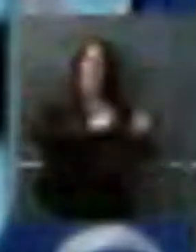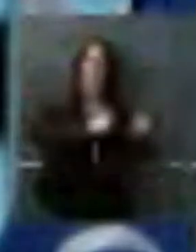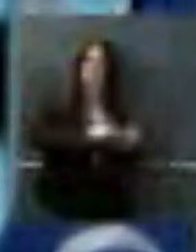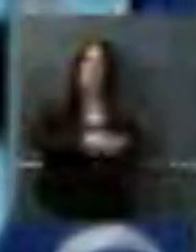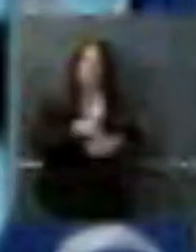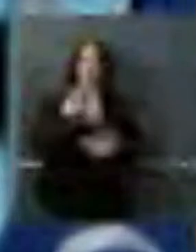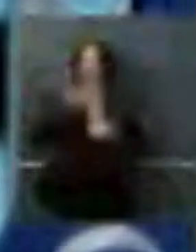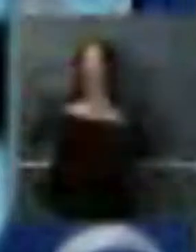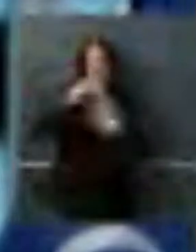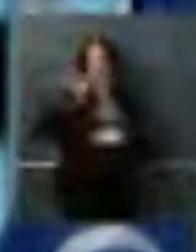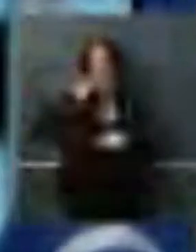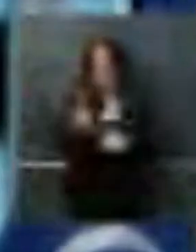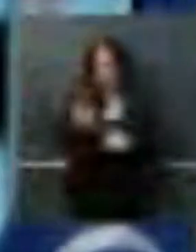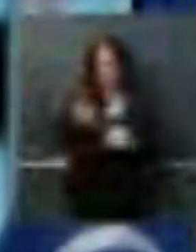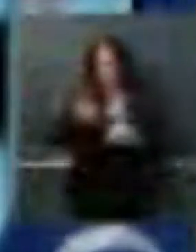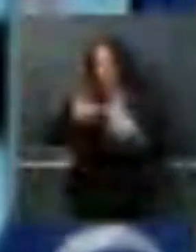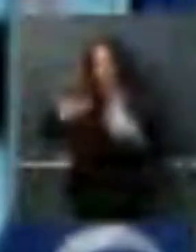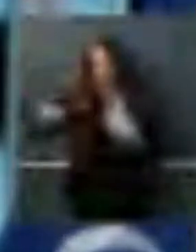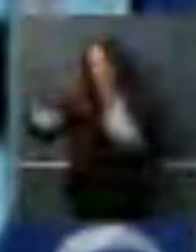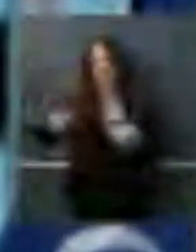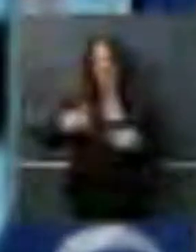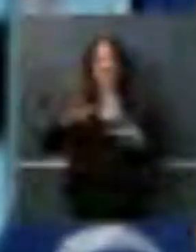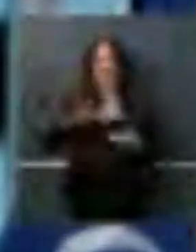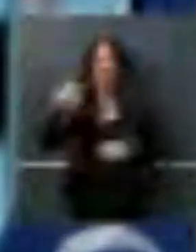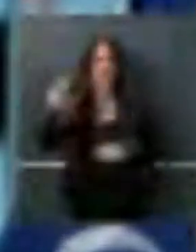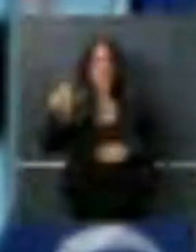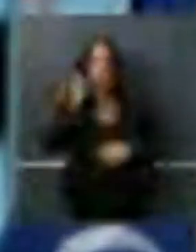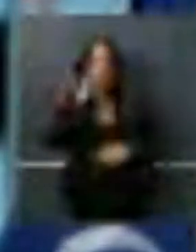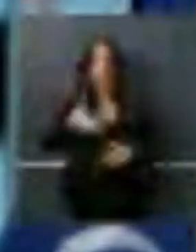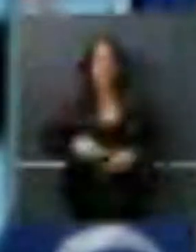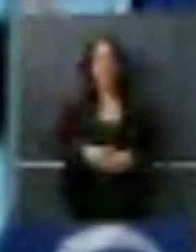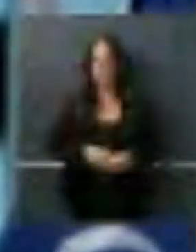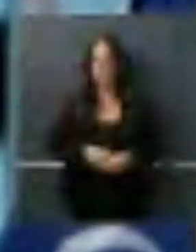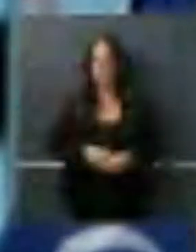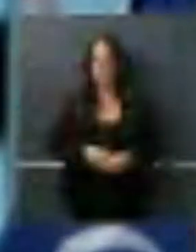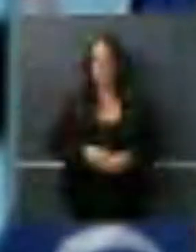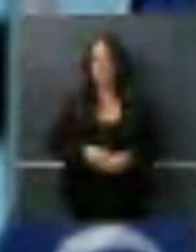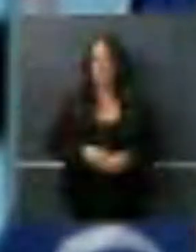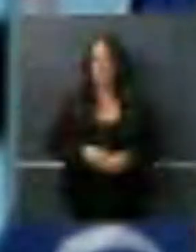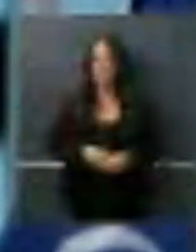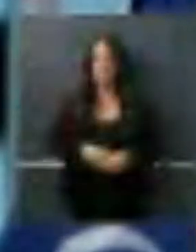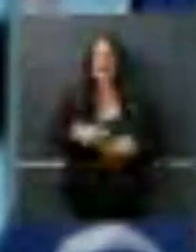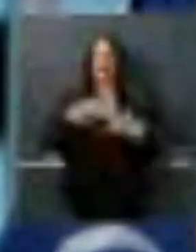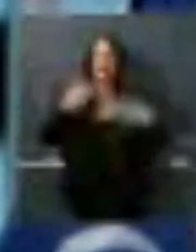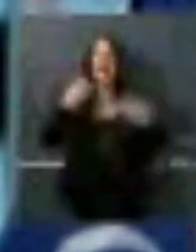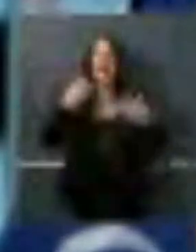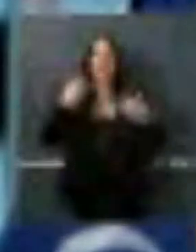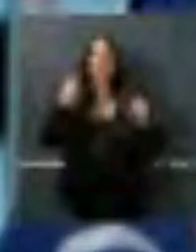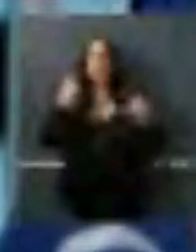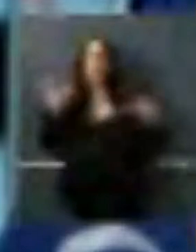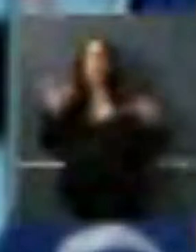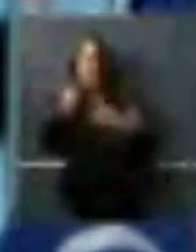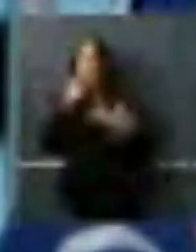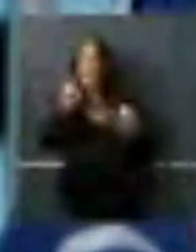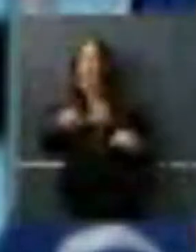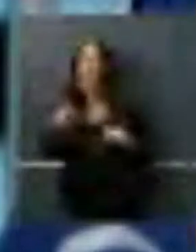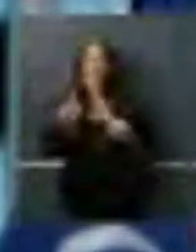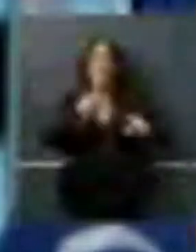a real loosening of the criteria and the restrictions, significant increase in the total number of tests. We're